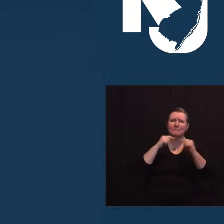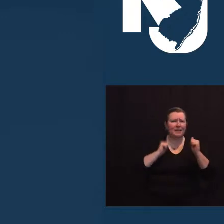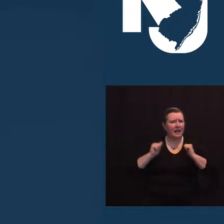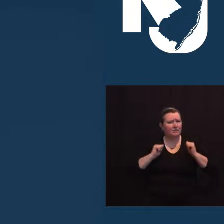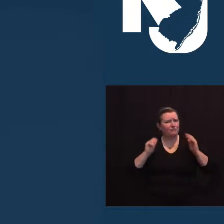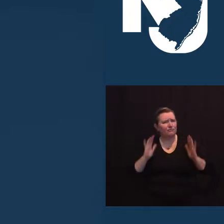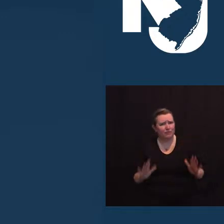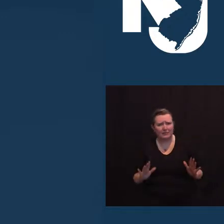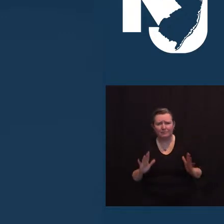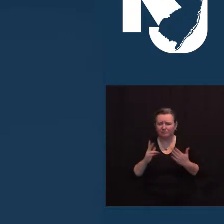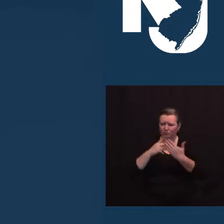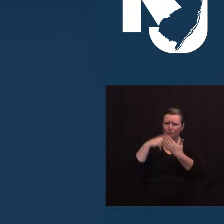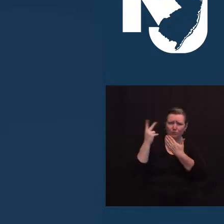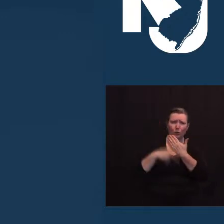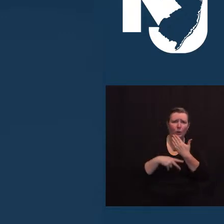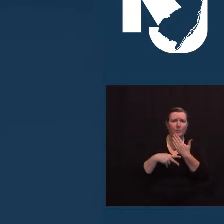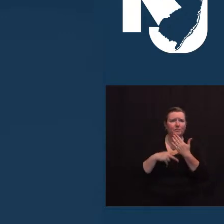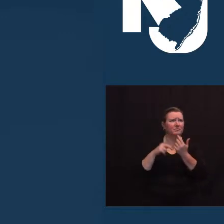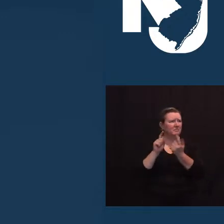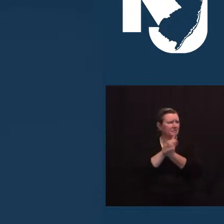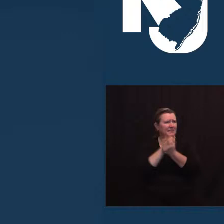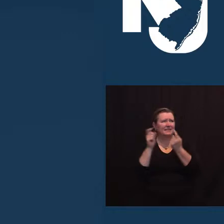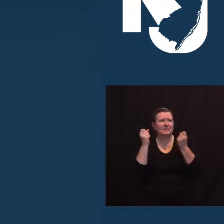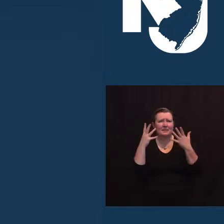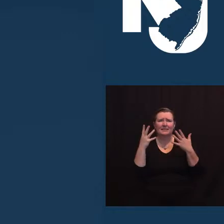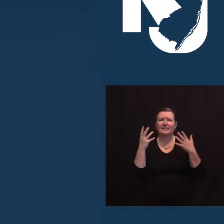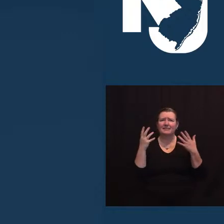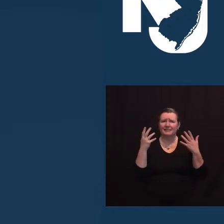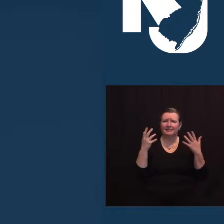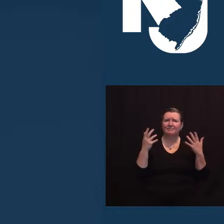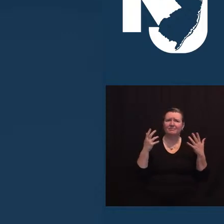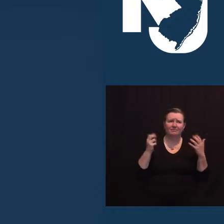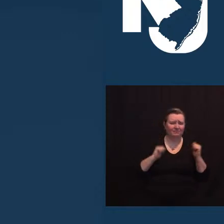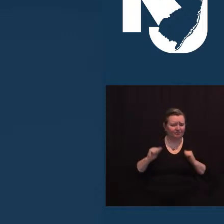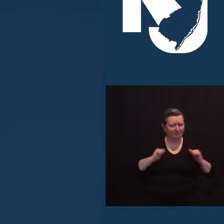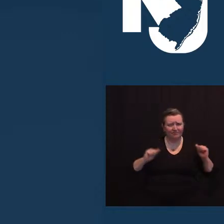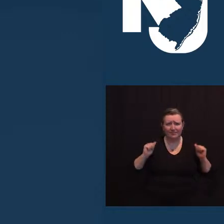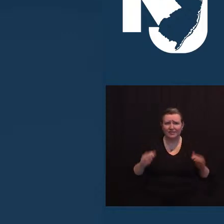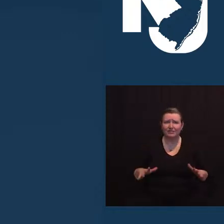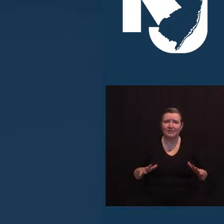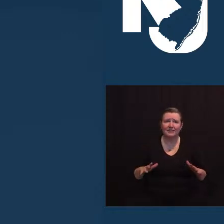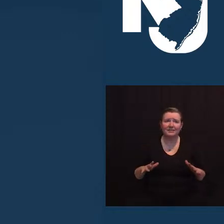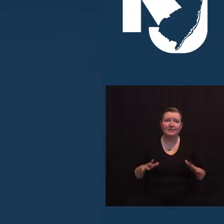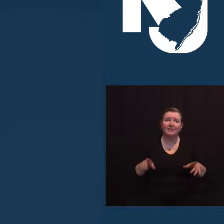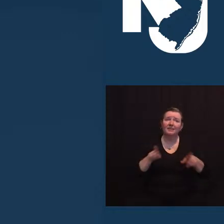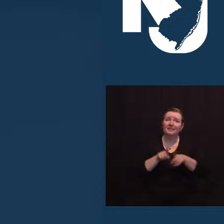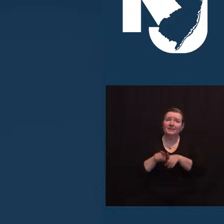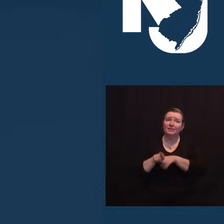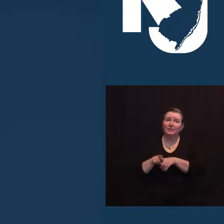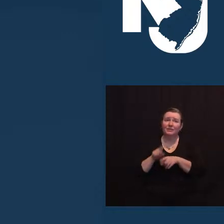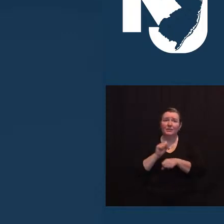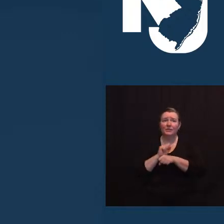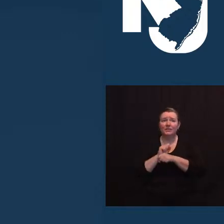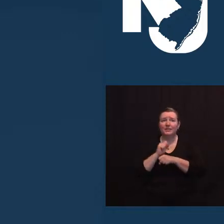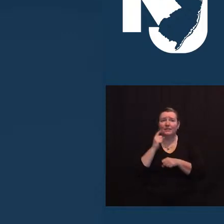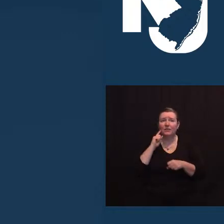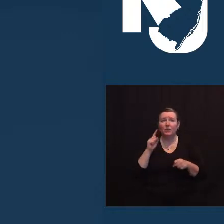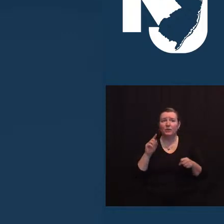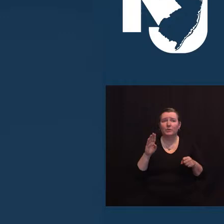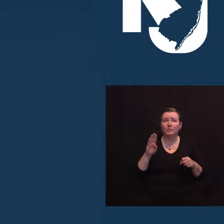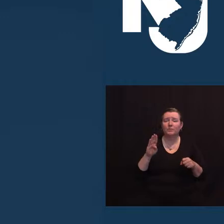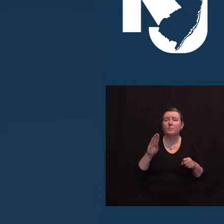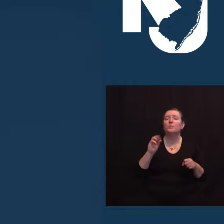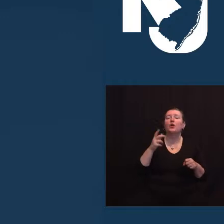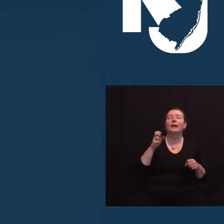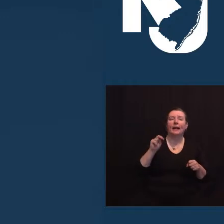entertainers. Bob made his newspaper career at the Bergen Record, becoming a mentor to many. He took a break from the paper to serve former